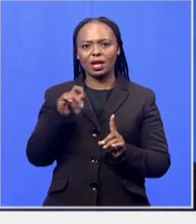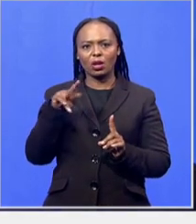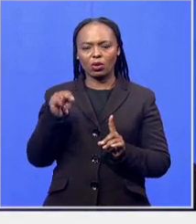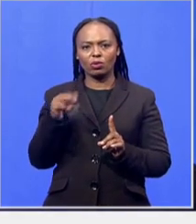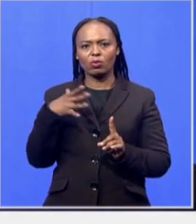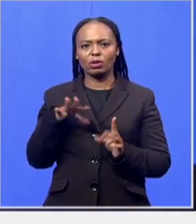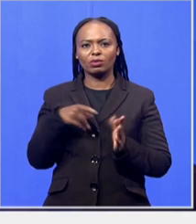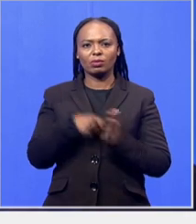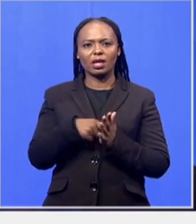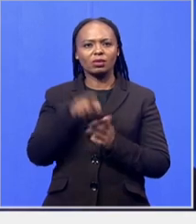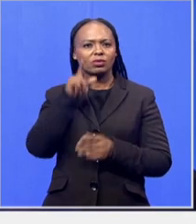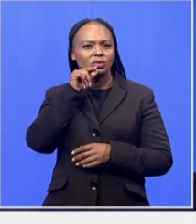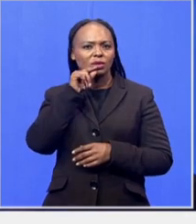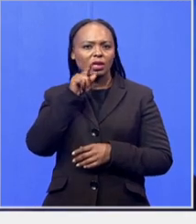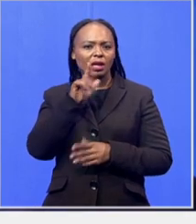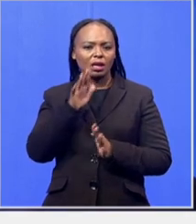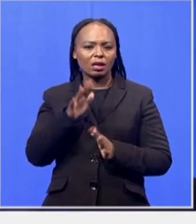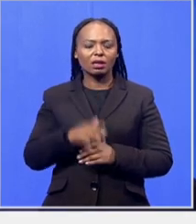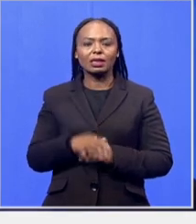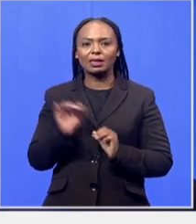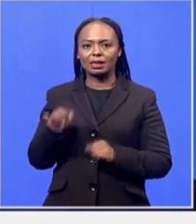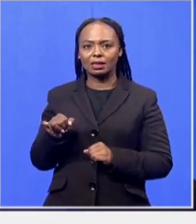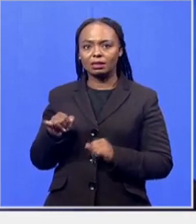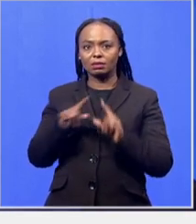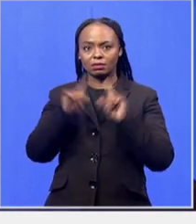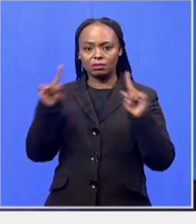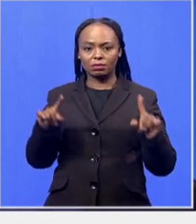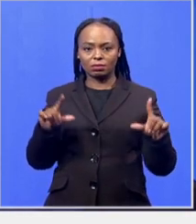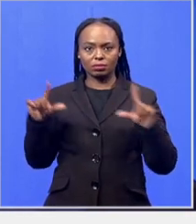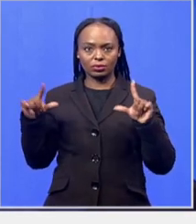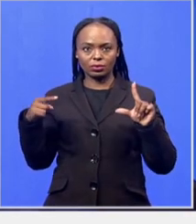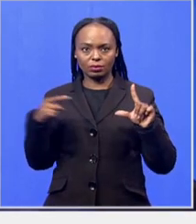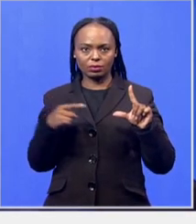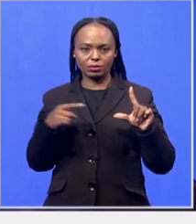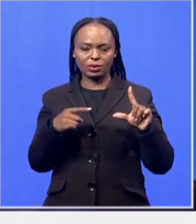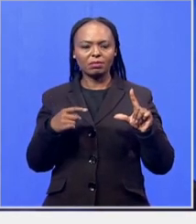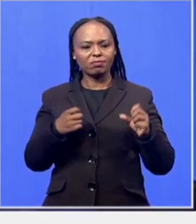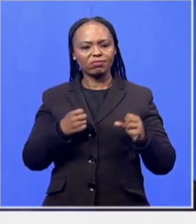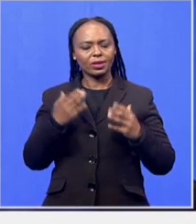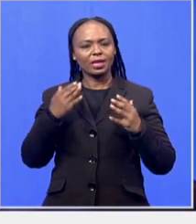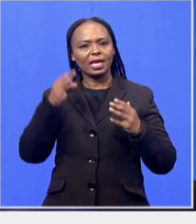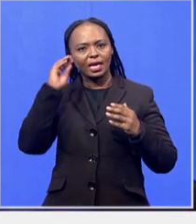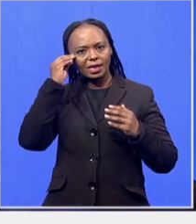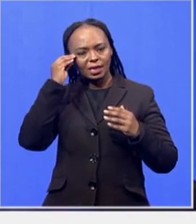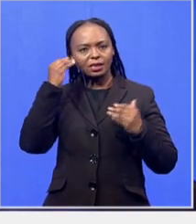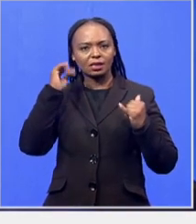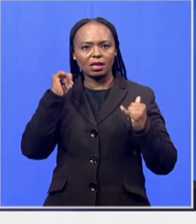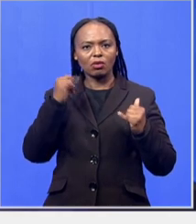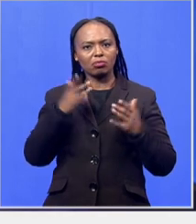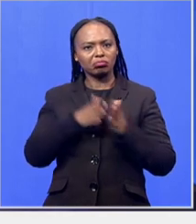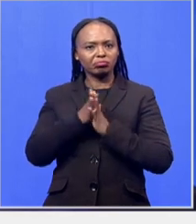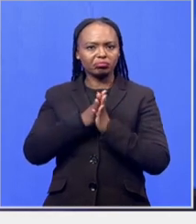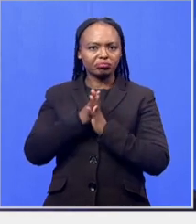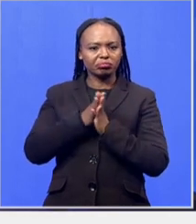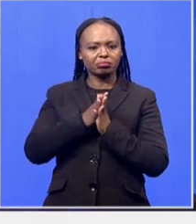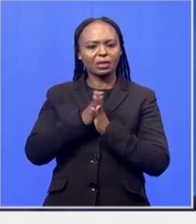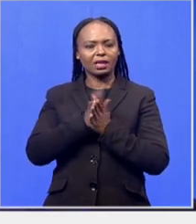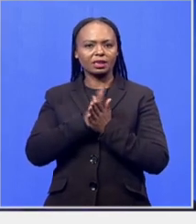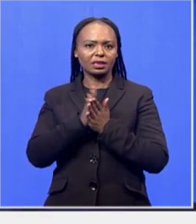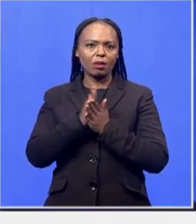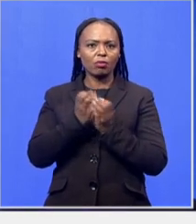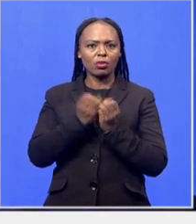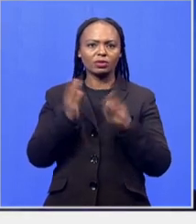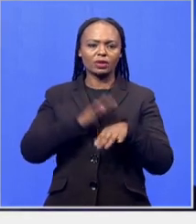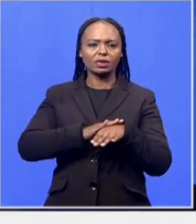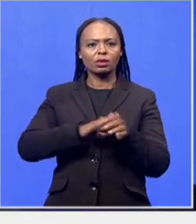Twitter. Definitely, as we put that on our screen, you are correct there. He expressed his interest, Elon Musk. We all know he's someone who's ambitious, particularly spent time, a lot of time